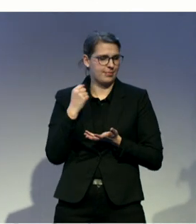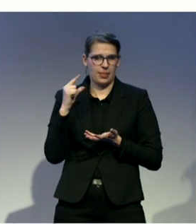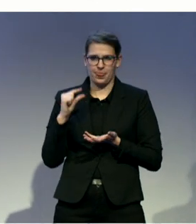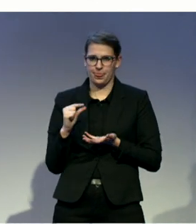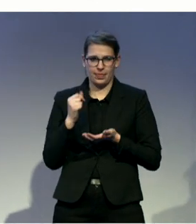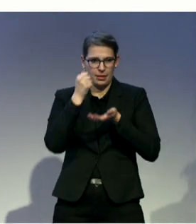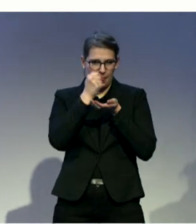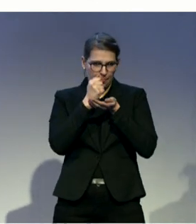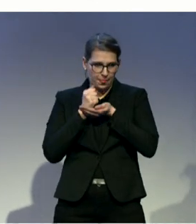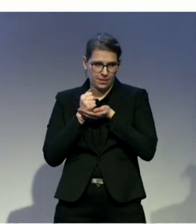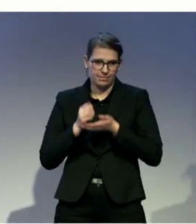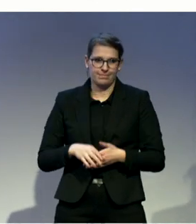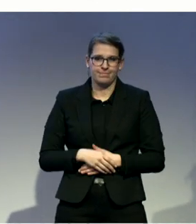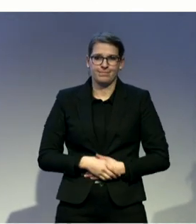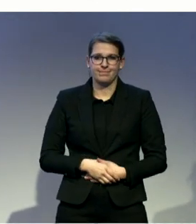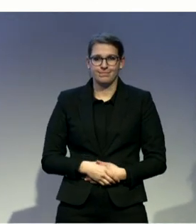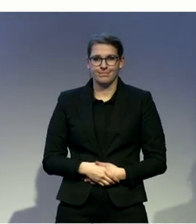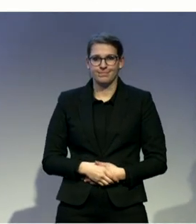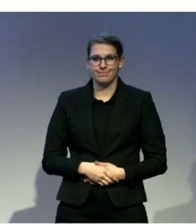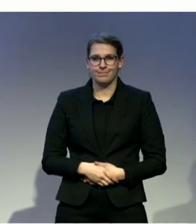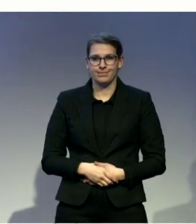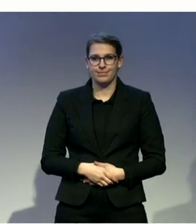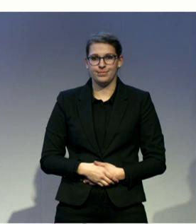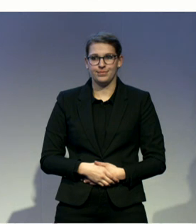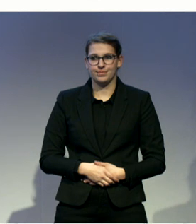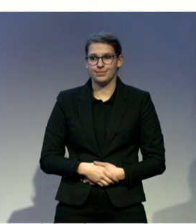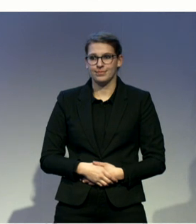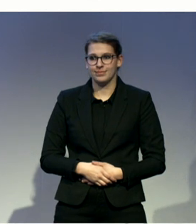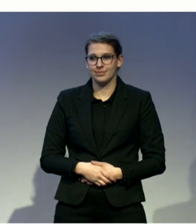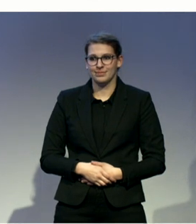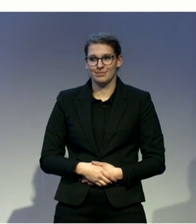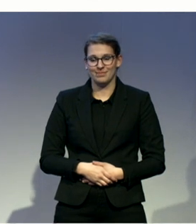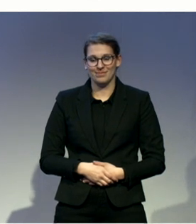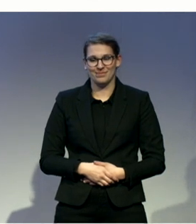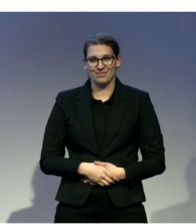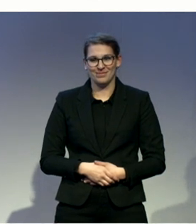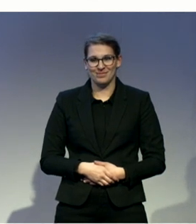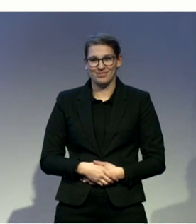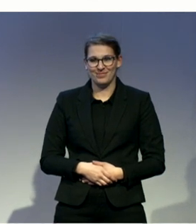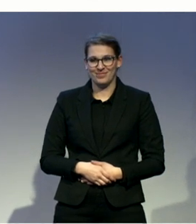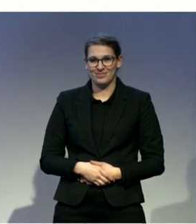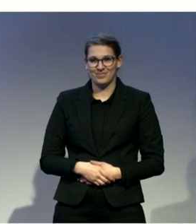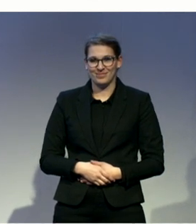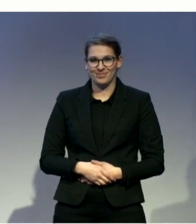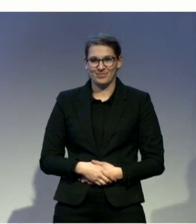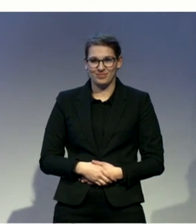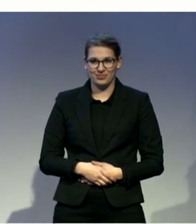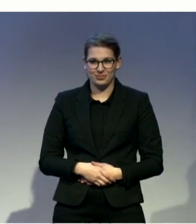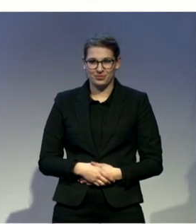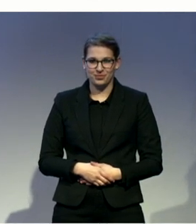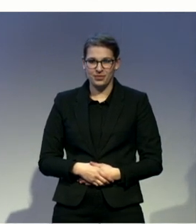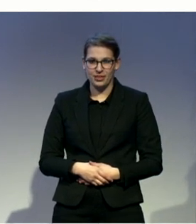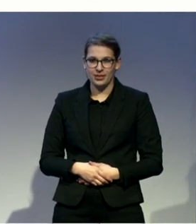həm hökumət, həm də qeyri-hökumət təşkilatları ilə birgə həyata keçirilir. This program is provided by